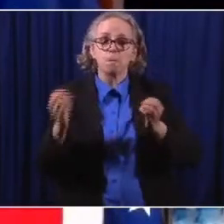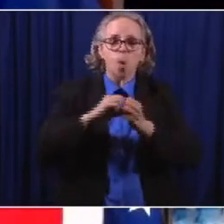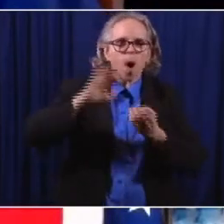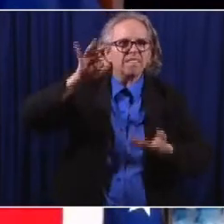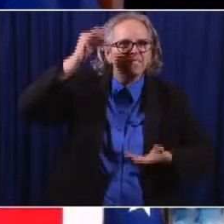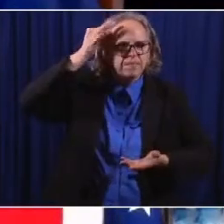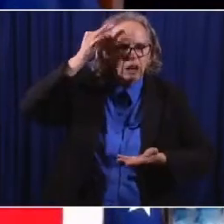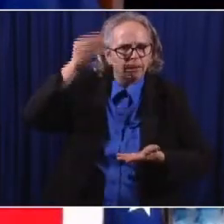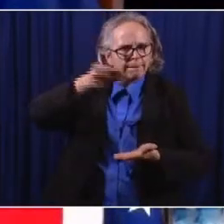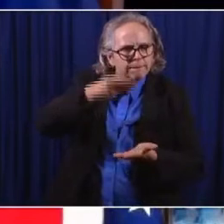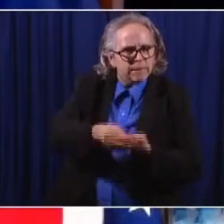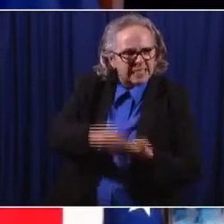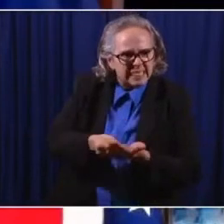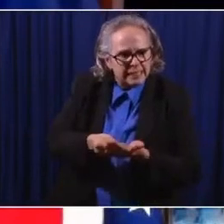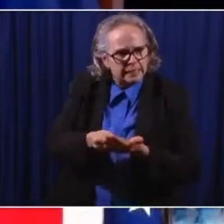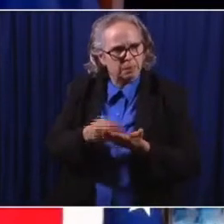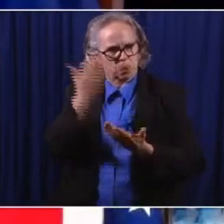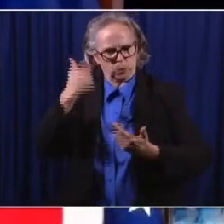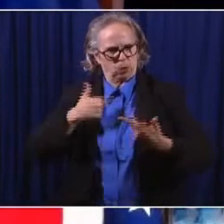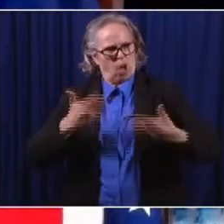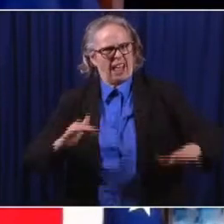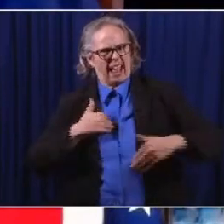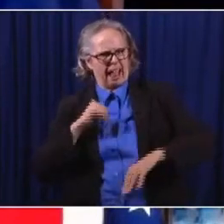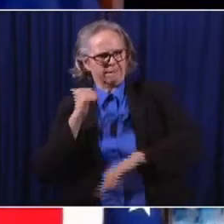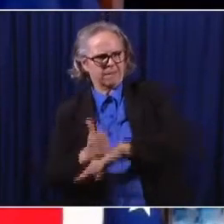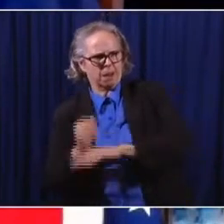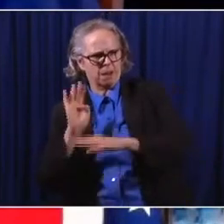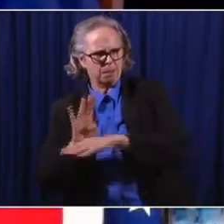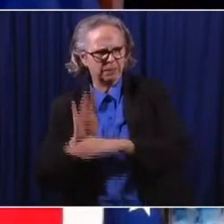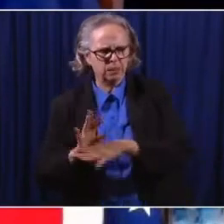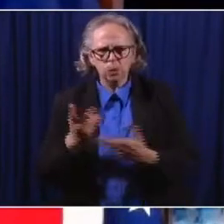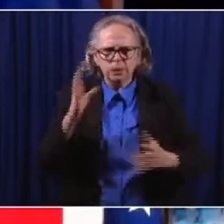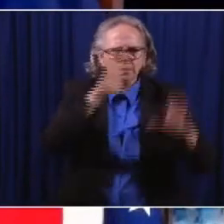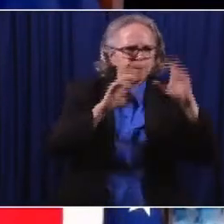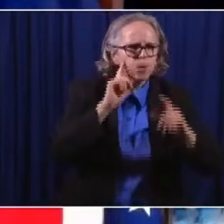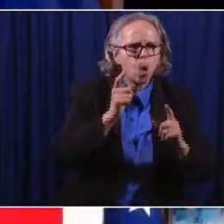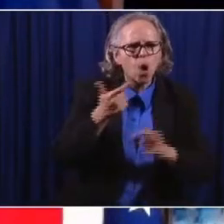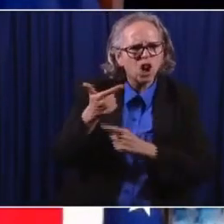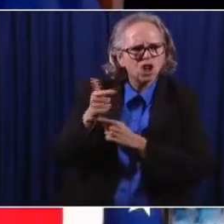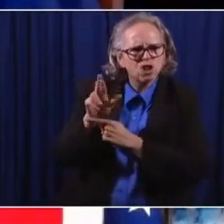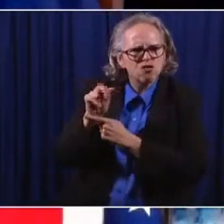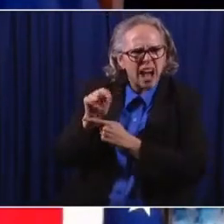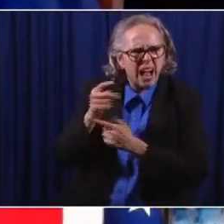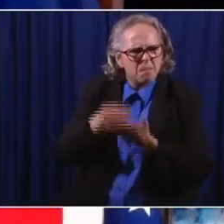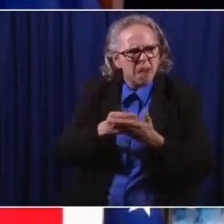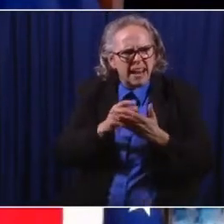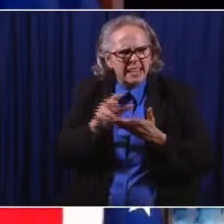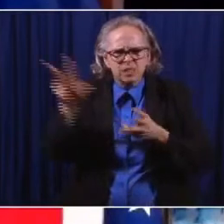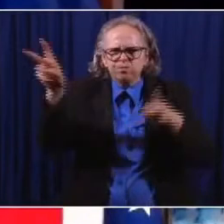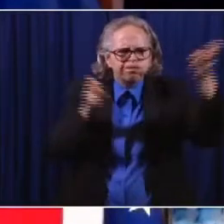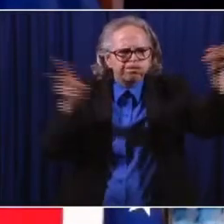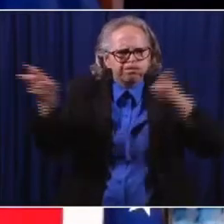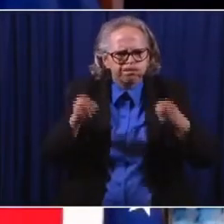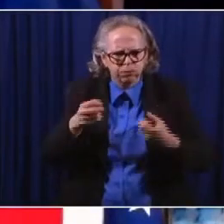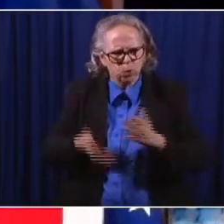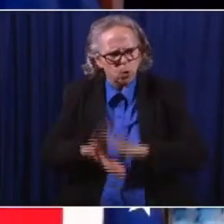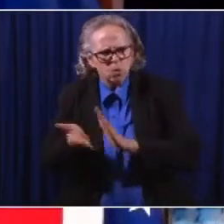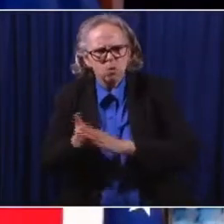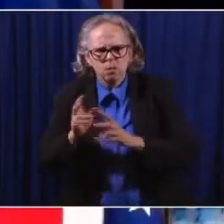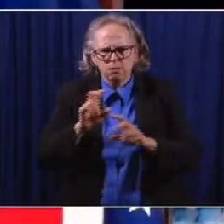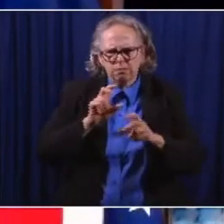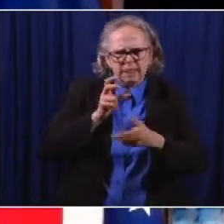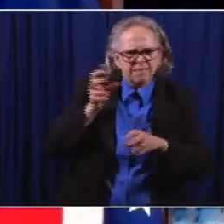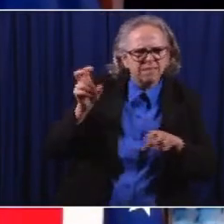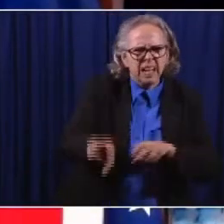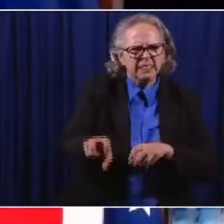Agency will attempt to seek grants for, to help manufacturers invest in modernizing their manufacturing